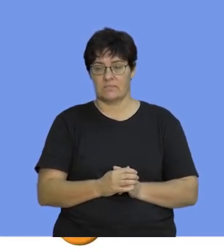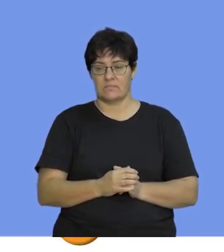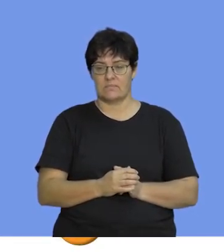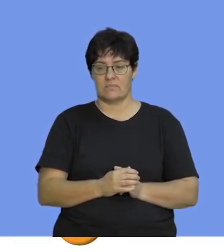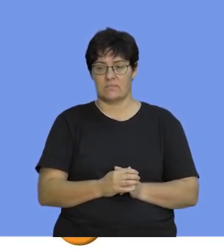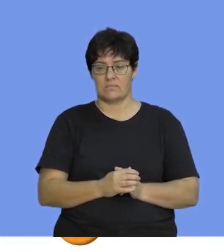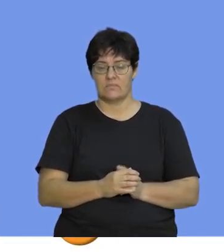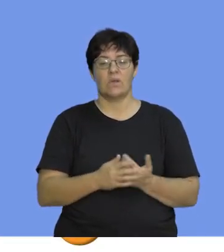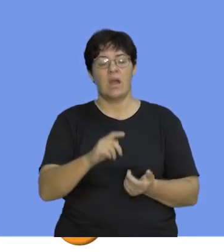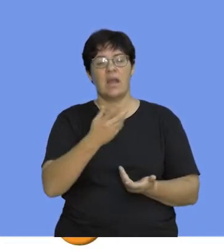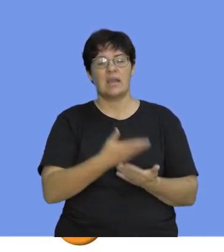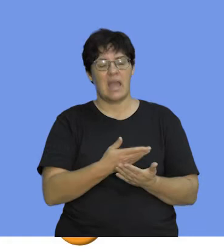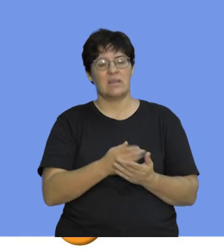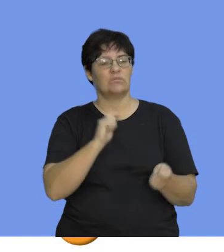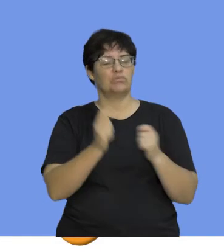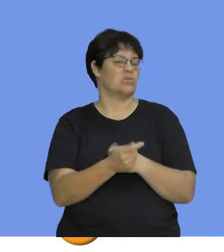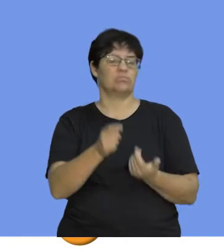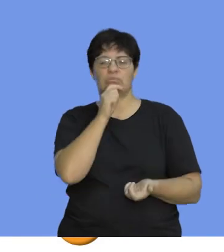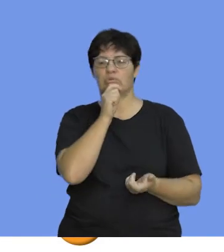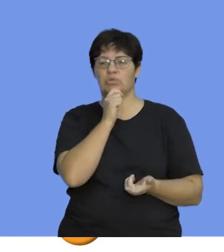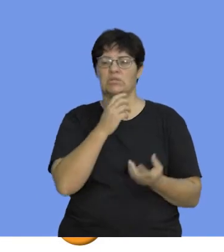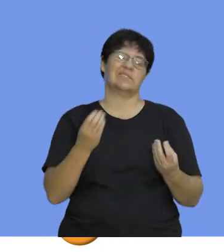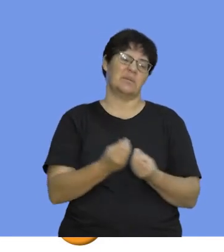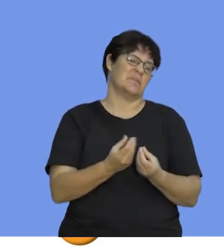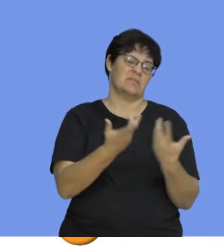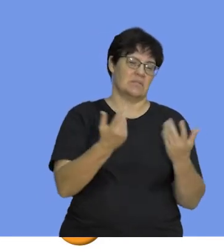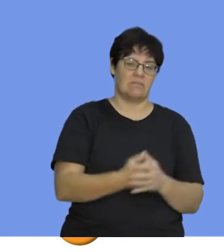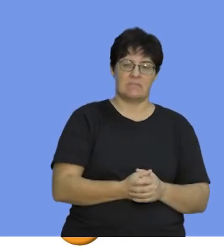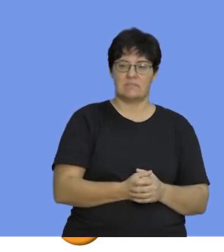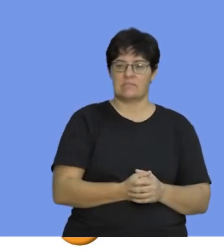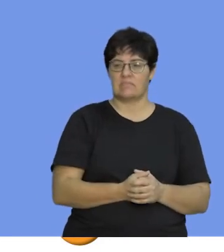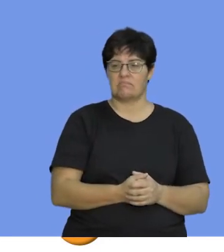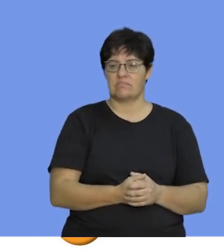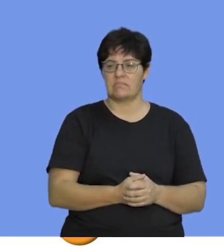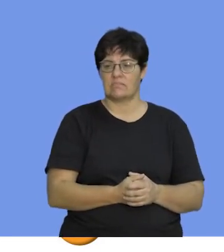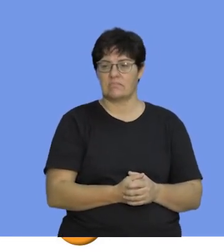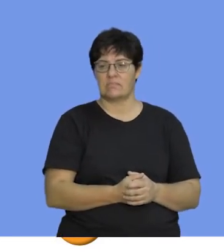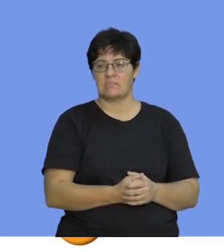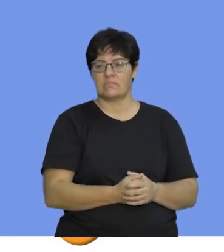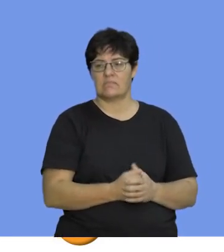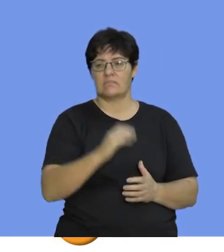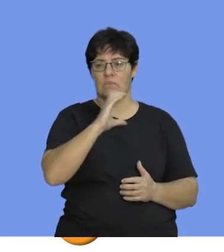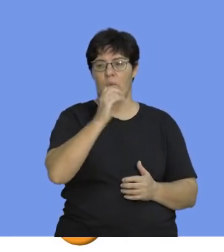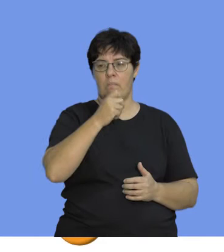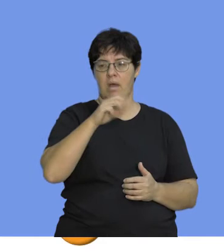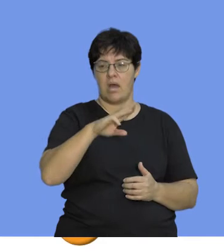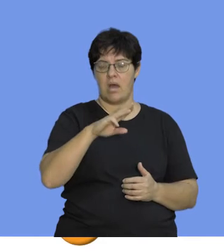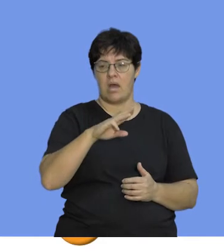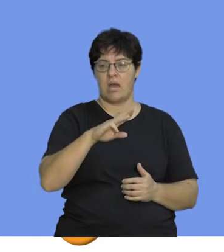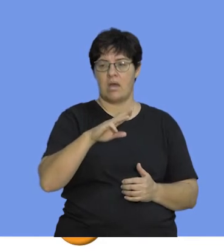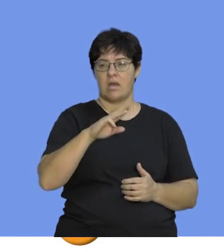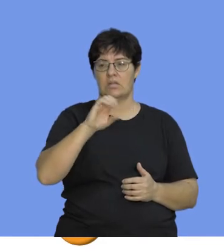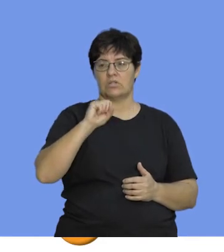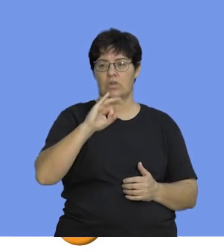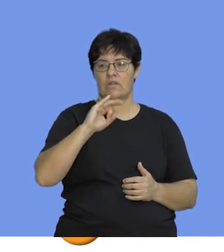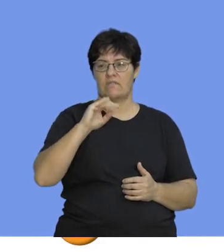use actual substances. Let's say, for argument's sake, we use copper sulfate. Okay, there